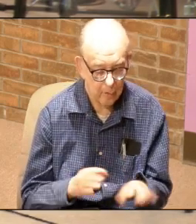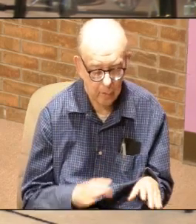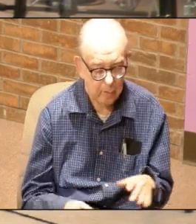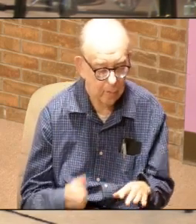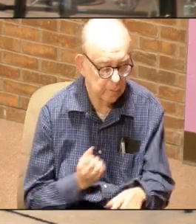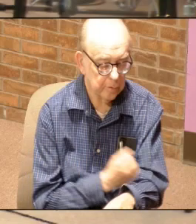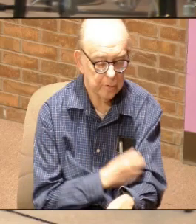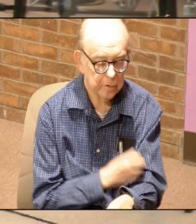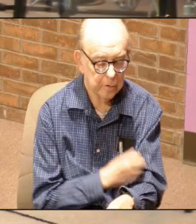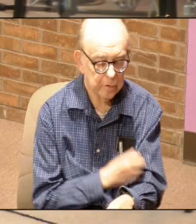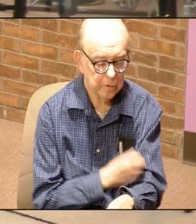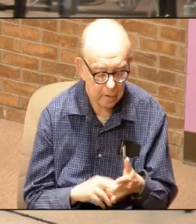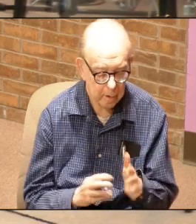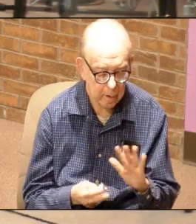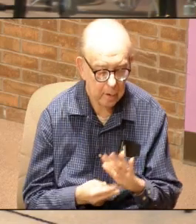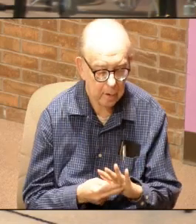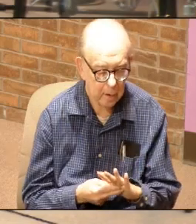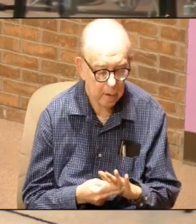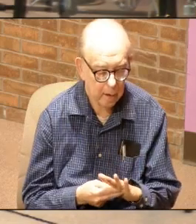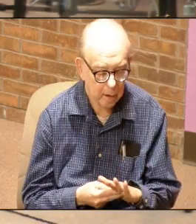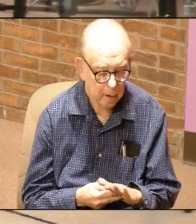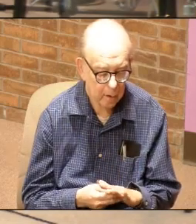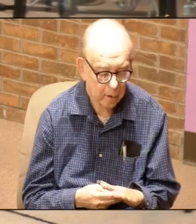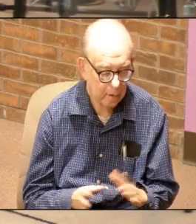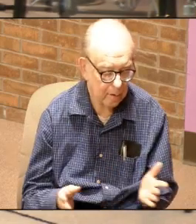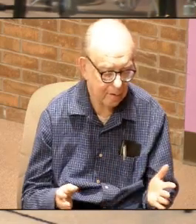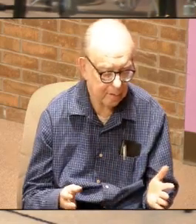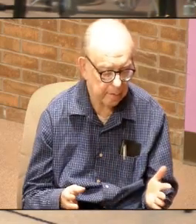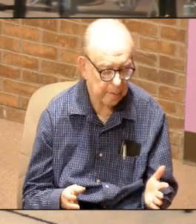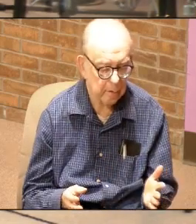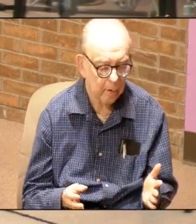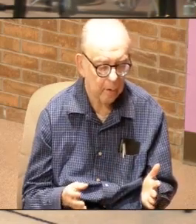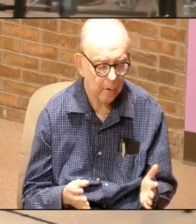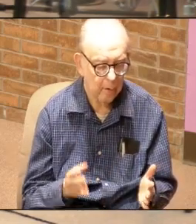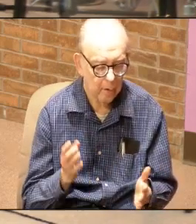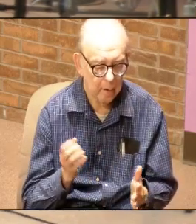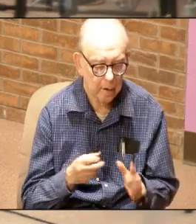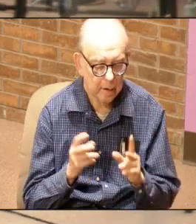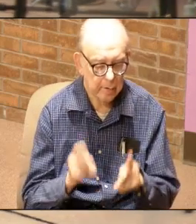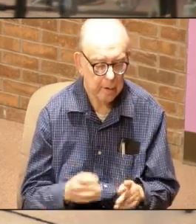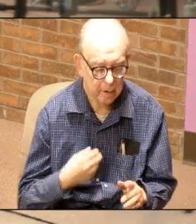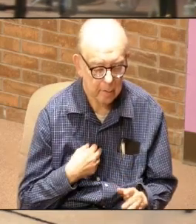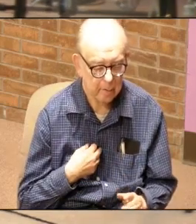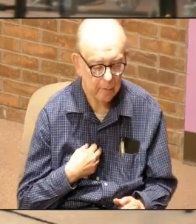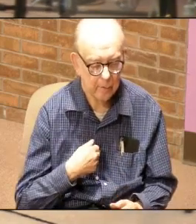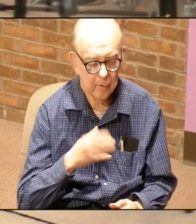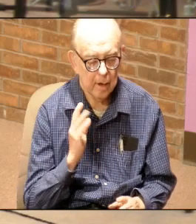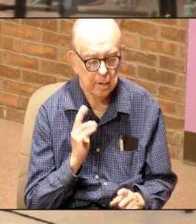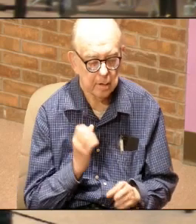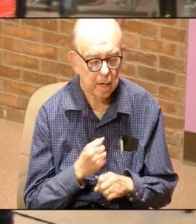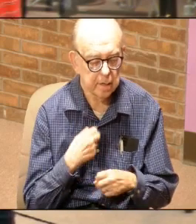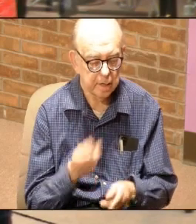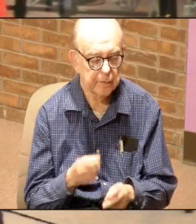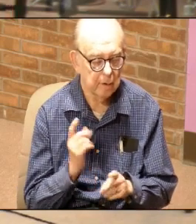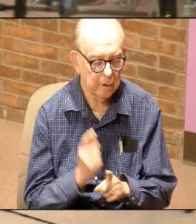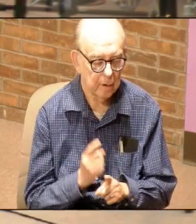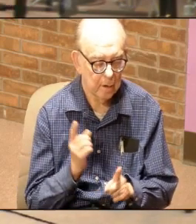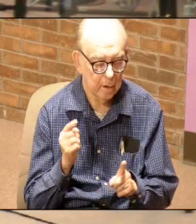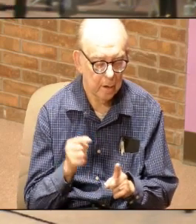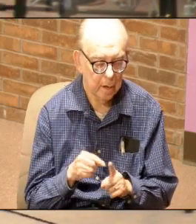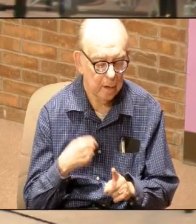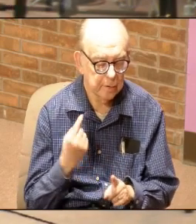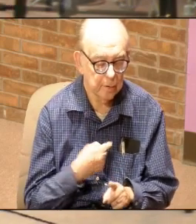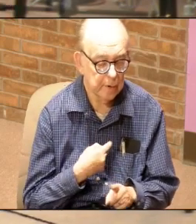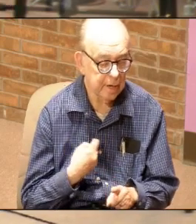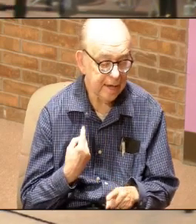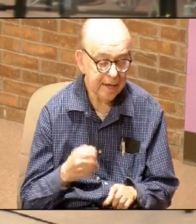doing drugs or not. It doesn't matter whether you're a thief or whatever. Every one of us have God-given rights until we give